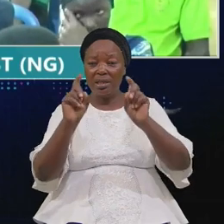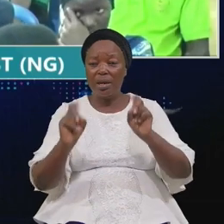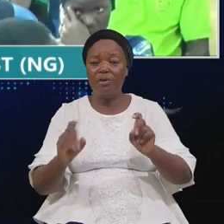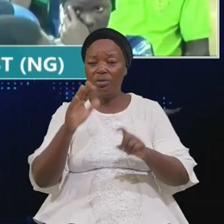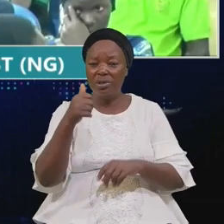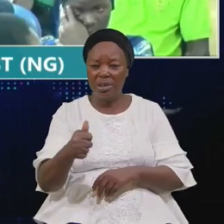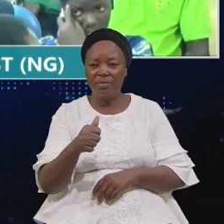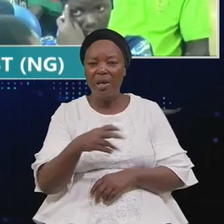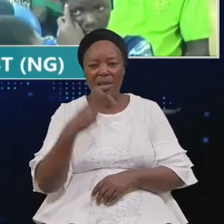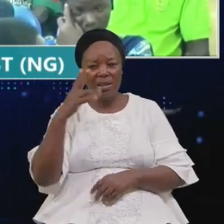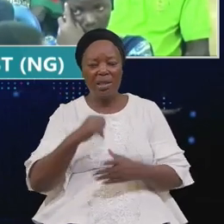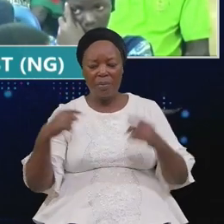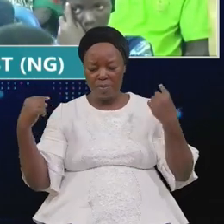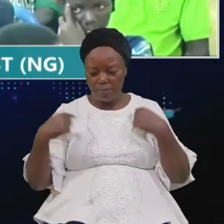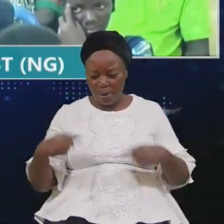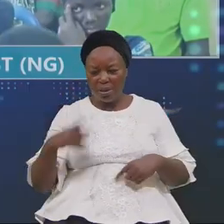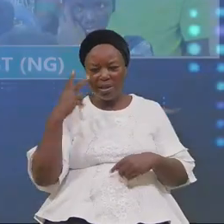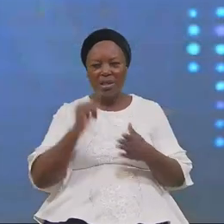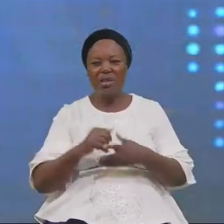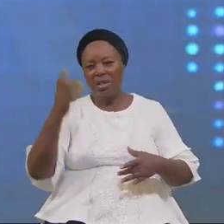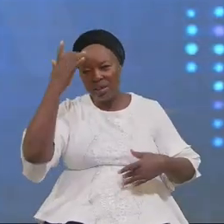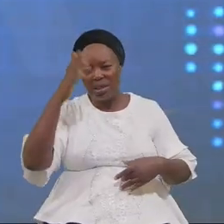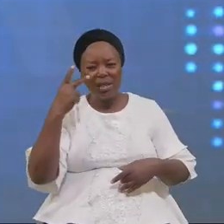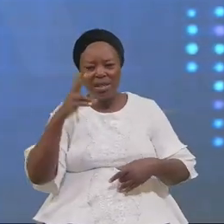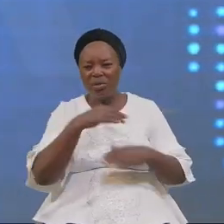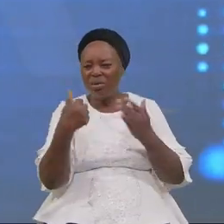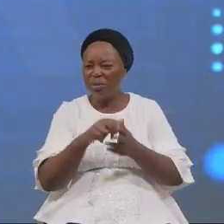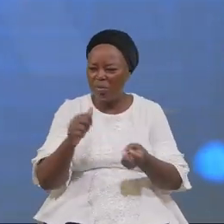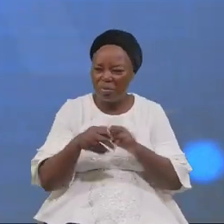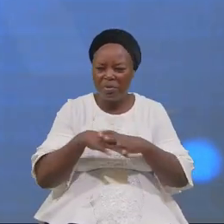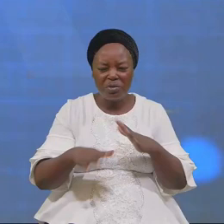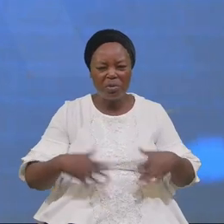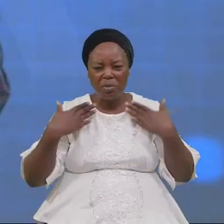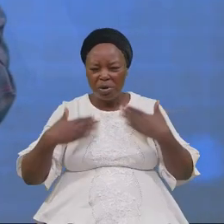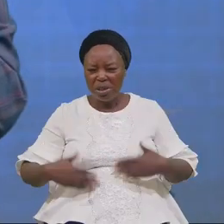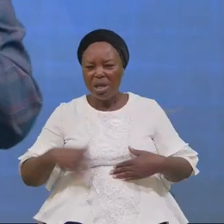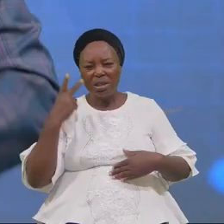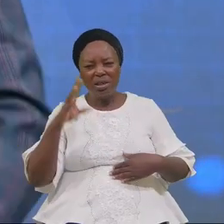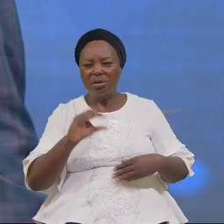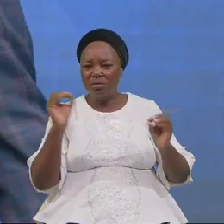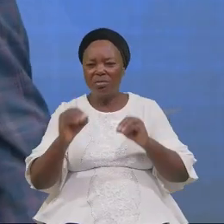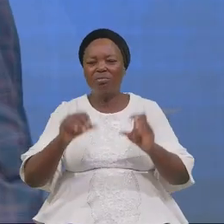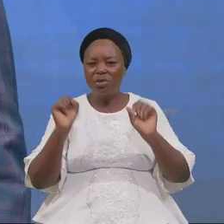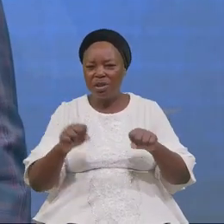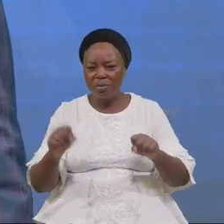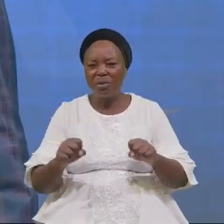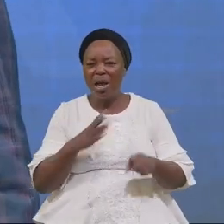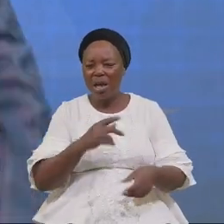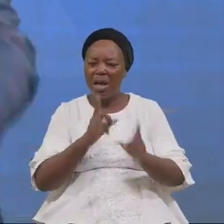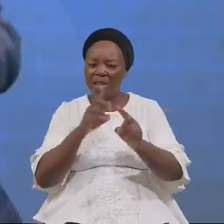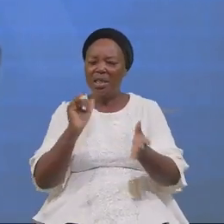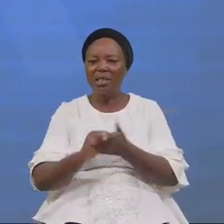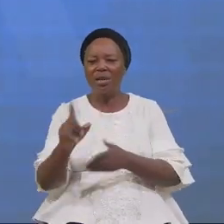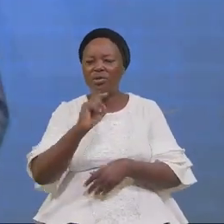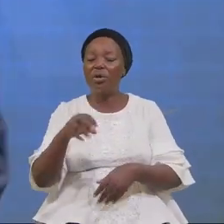at the sickness, look at the infirmity, look at the impossibility, and answer the question, what will ye